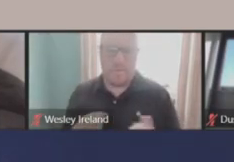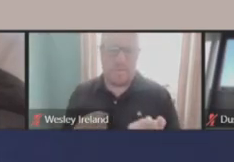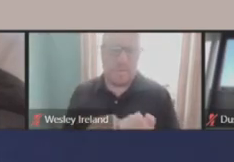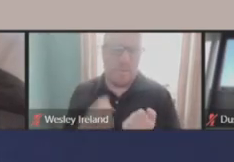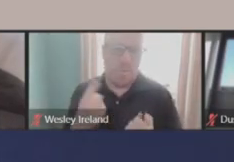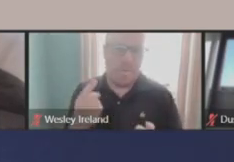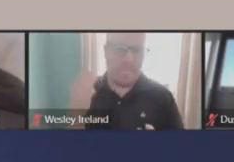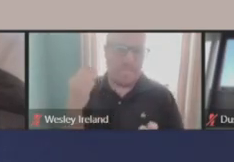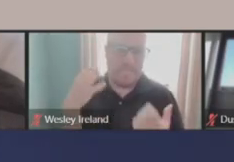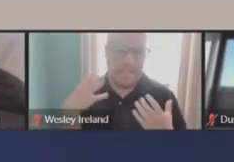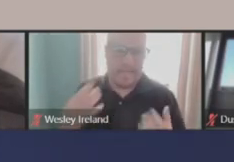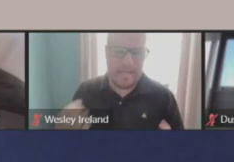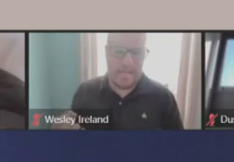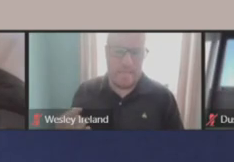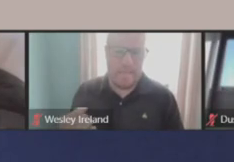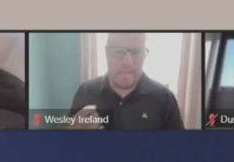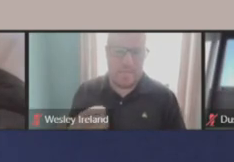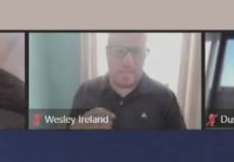speaking, can I hear?